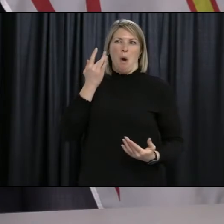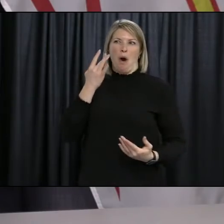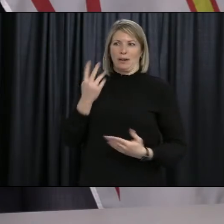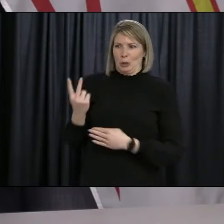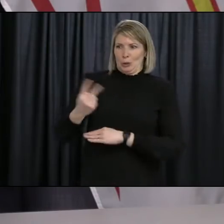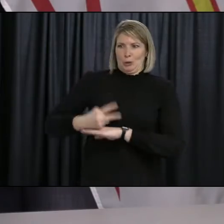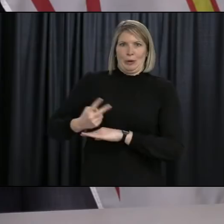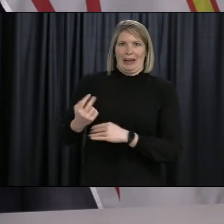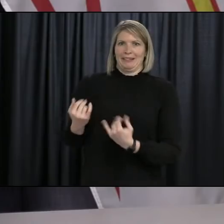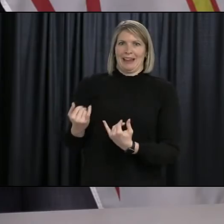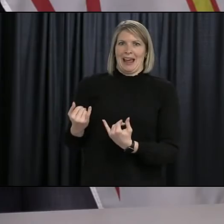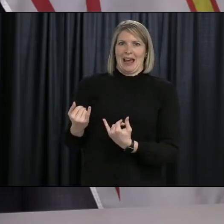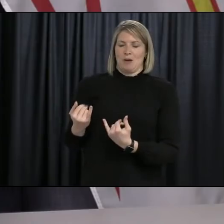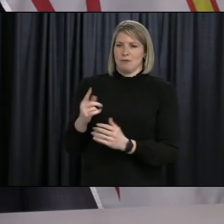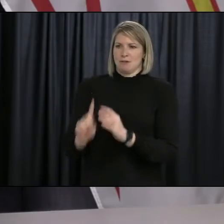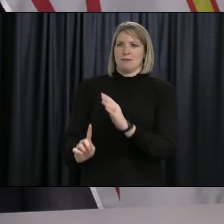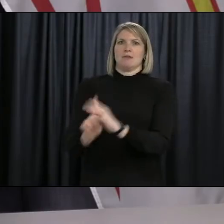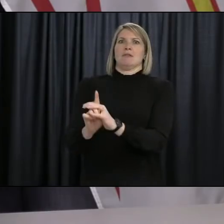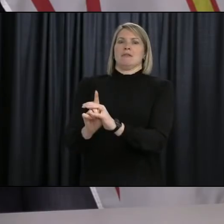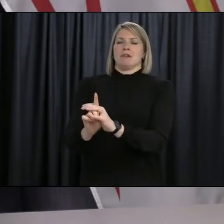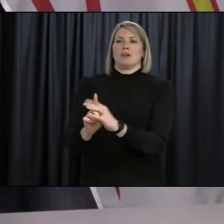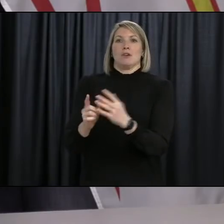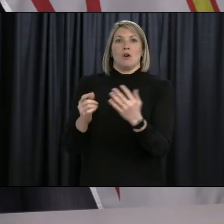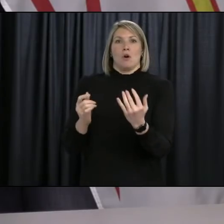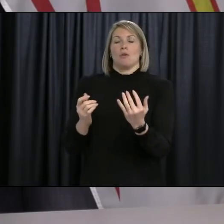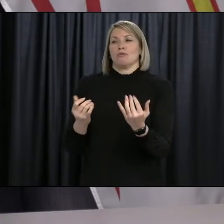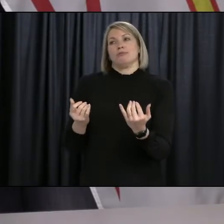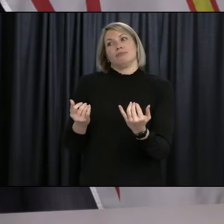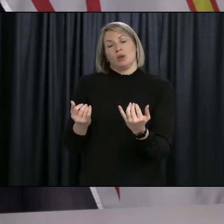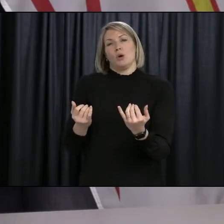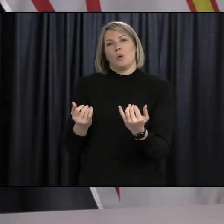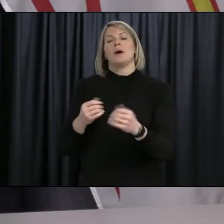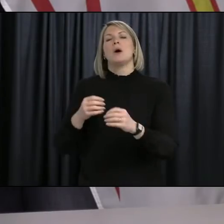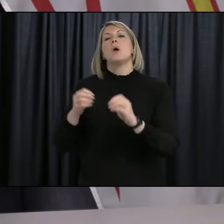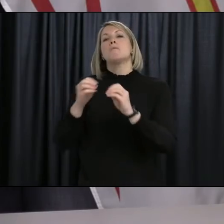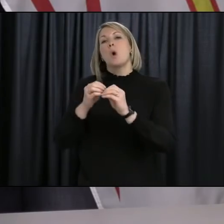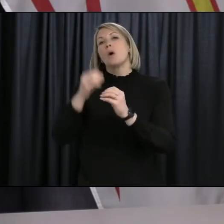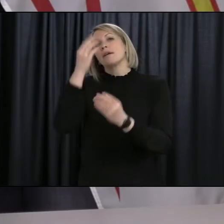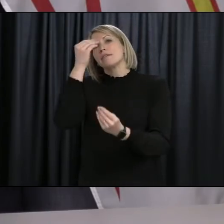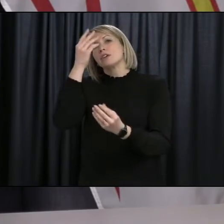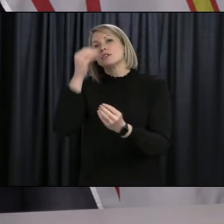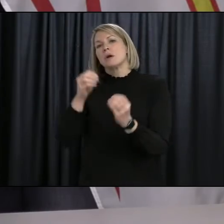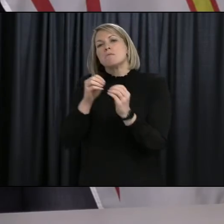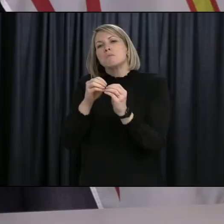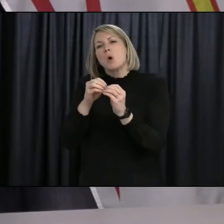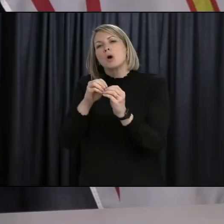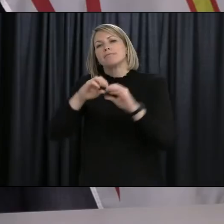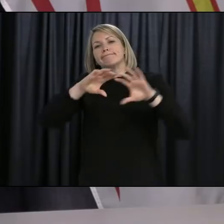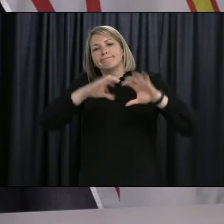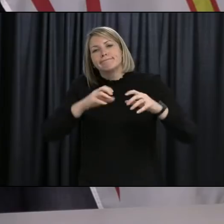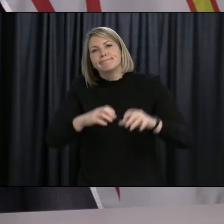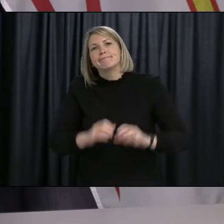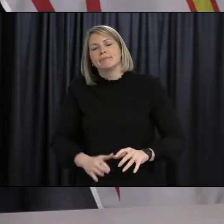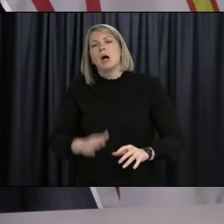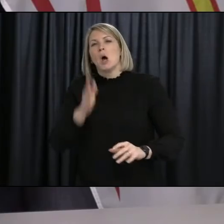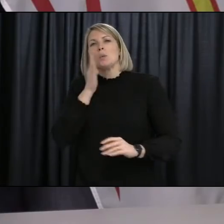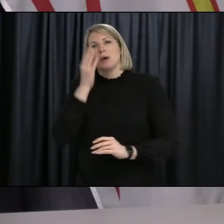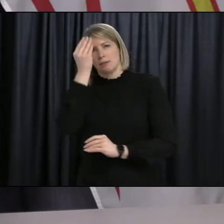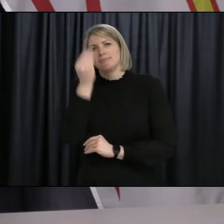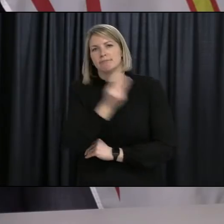many contacts as they can at this point. But as time goes on, we will have more information related to that, for